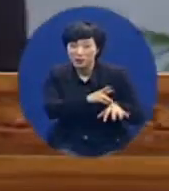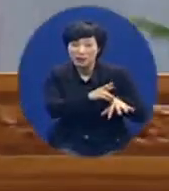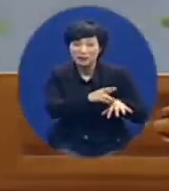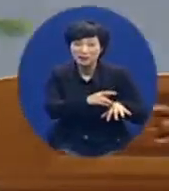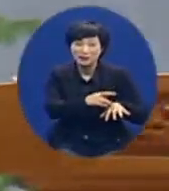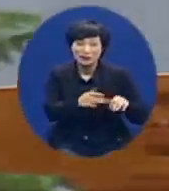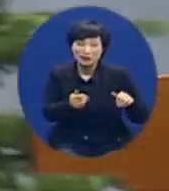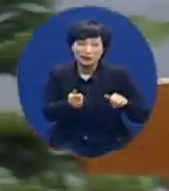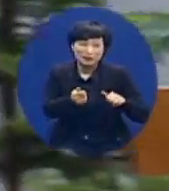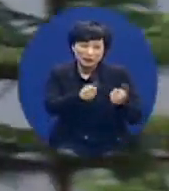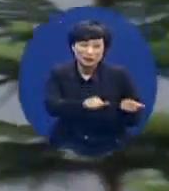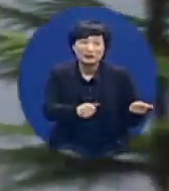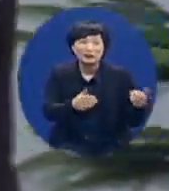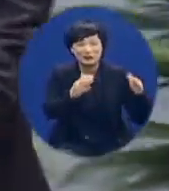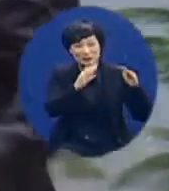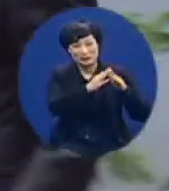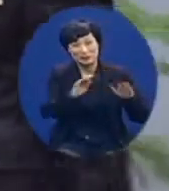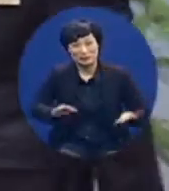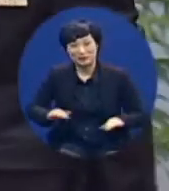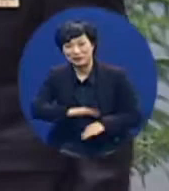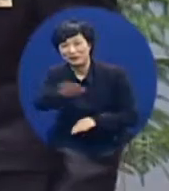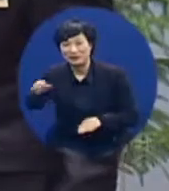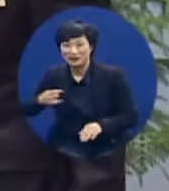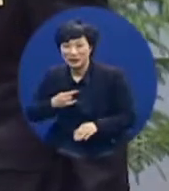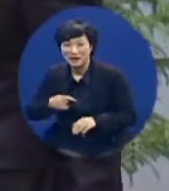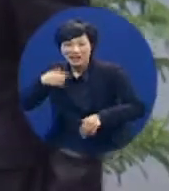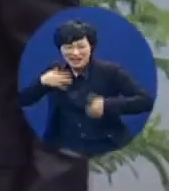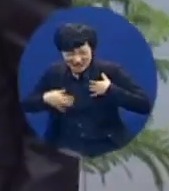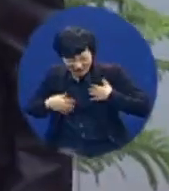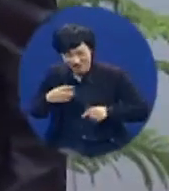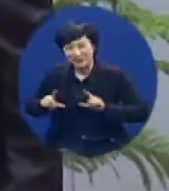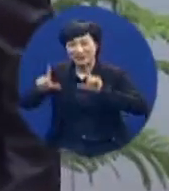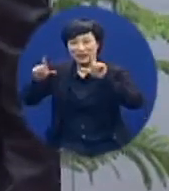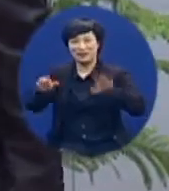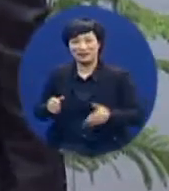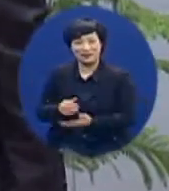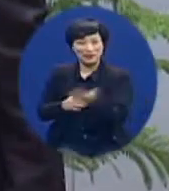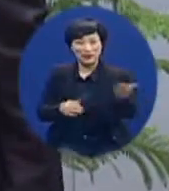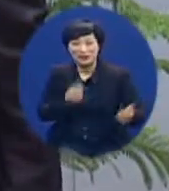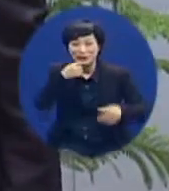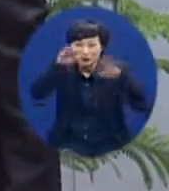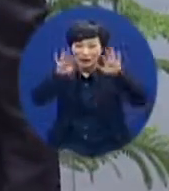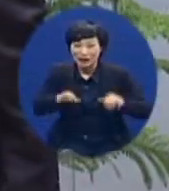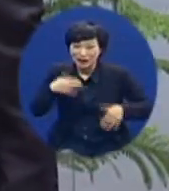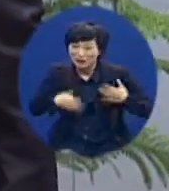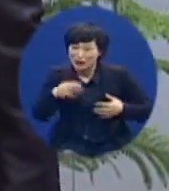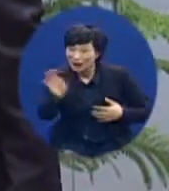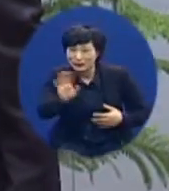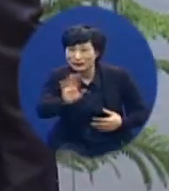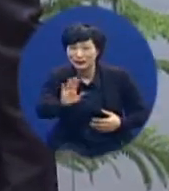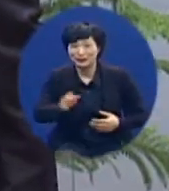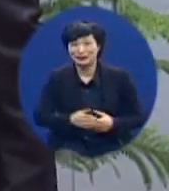devil. Hence, Christmas Day is not for philanthropy or Santa.